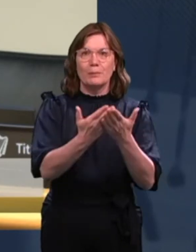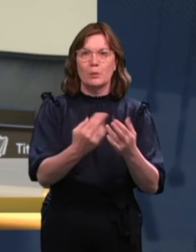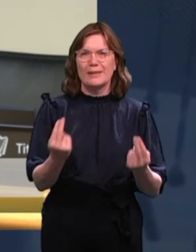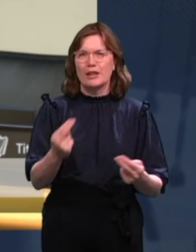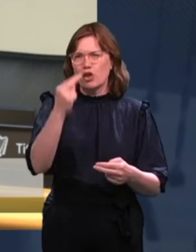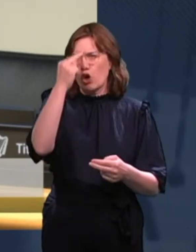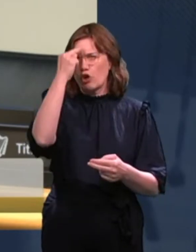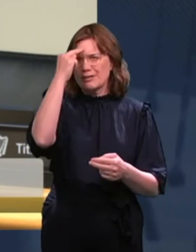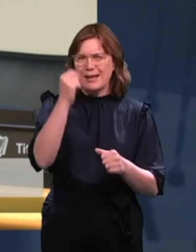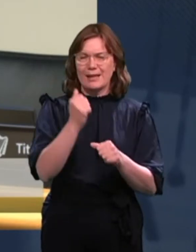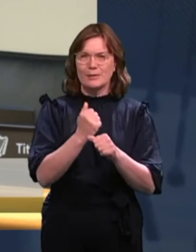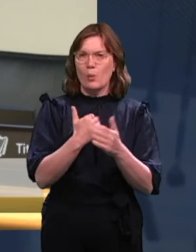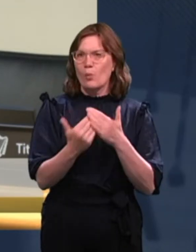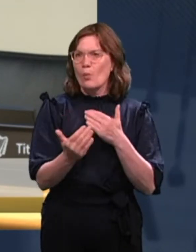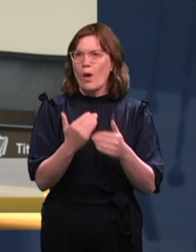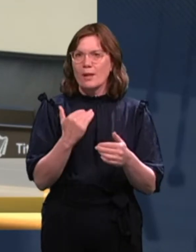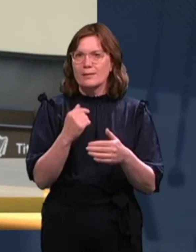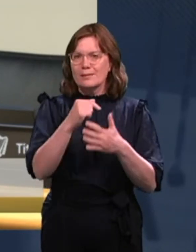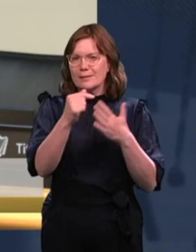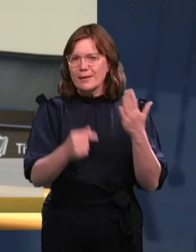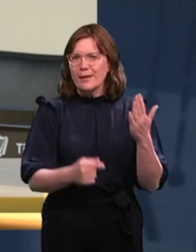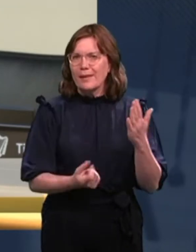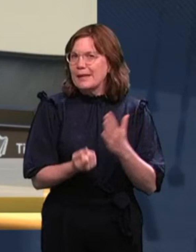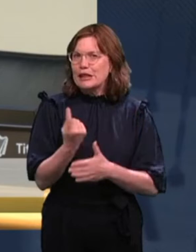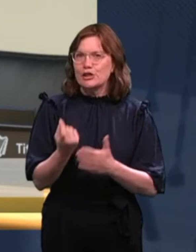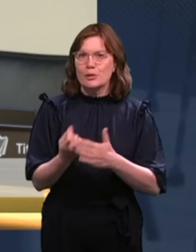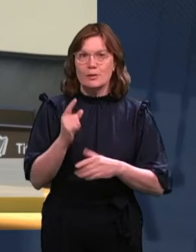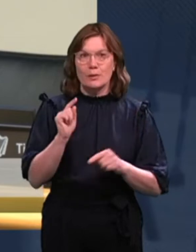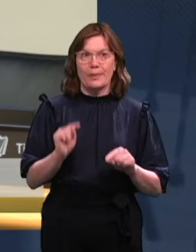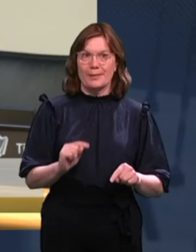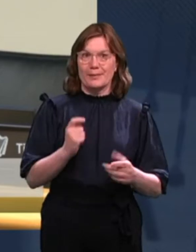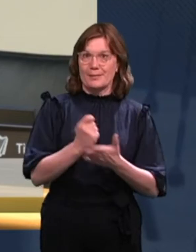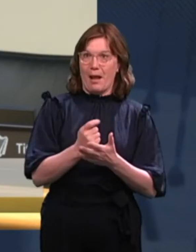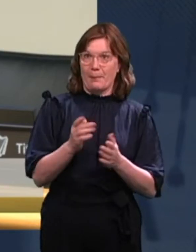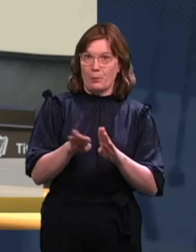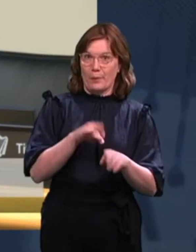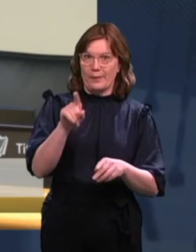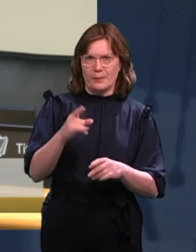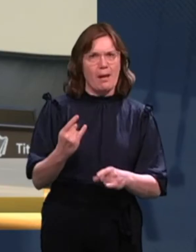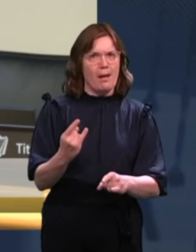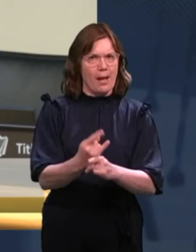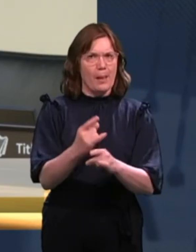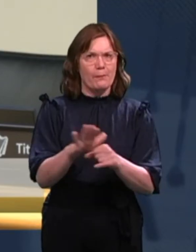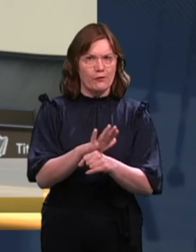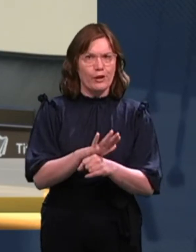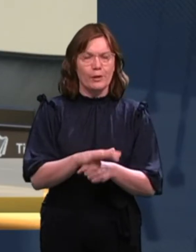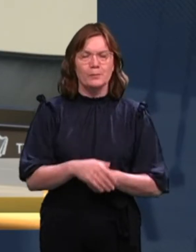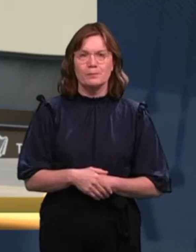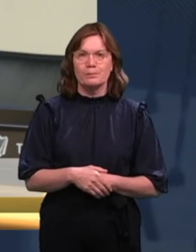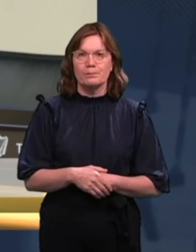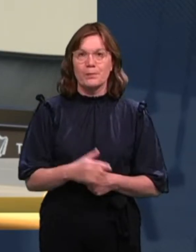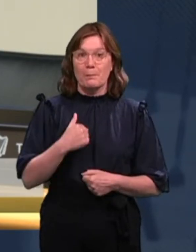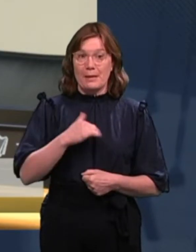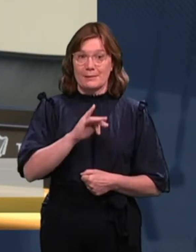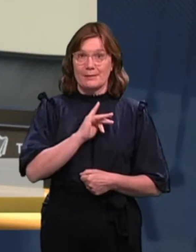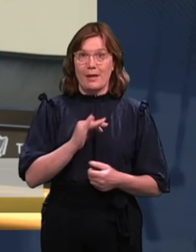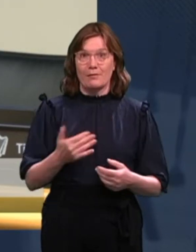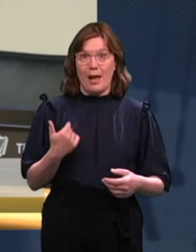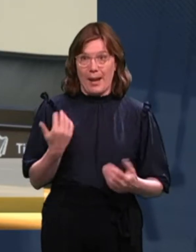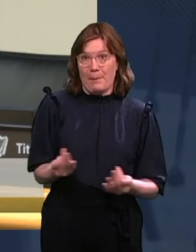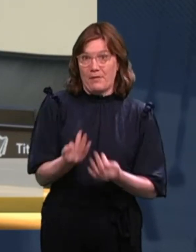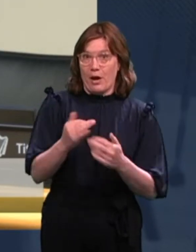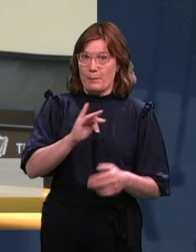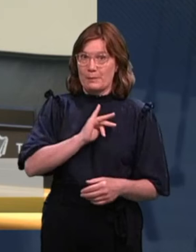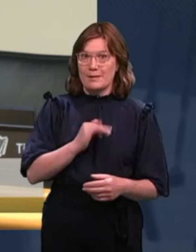issues involved, and I think this session has been really helpful. As a farmer and as somebody who grew up on a farm